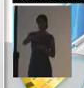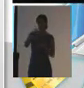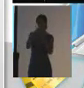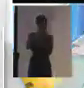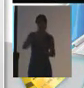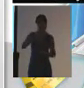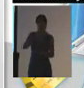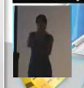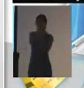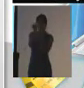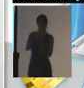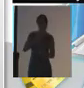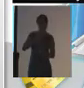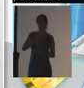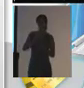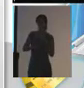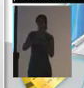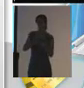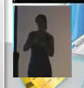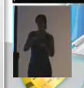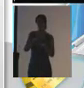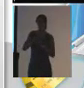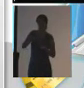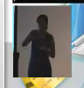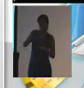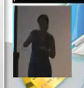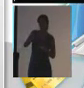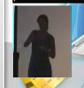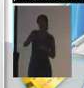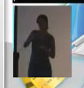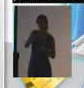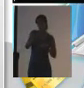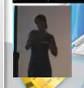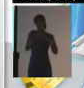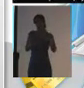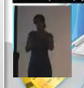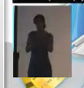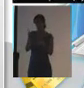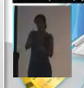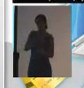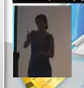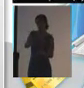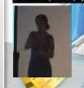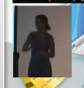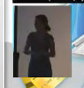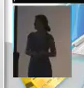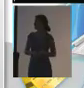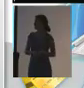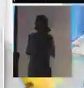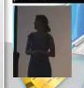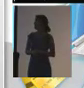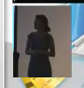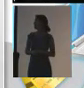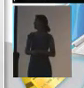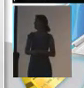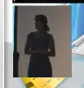a central axis. And so we can imagine it, we can prepare the